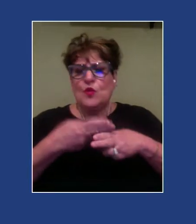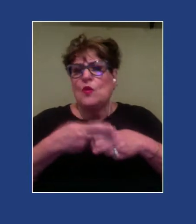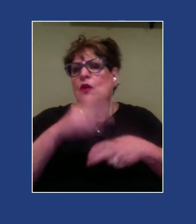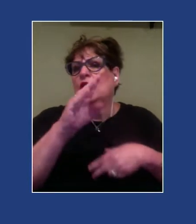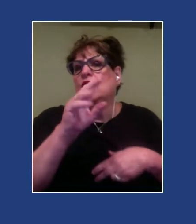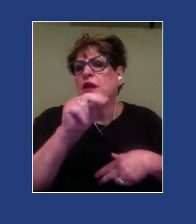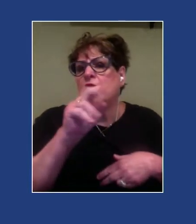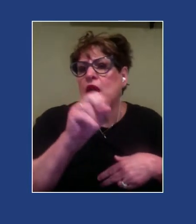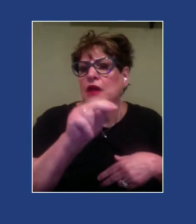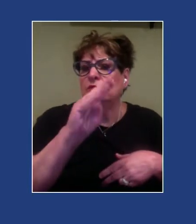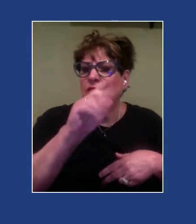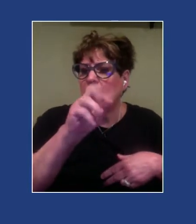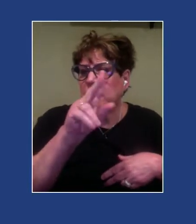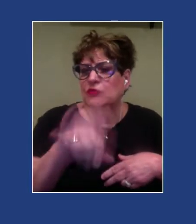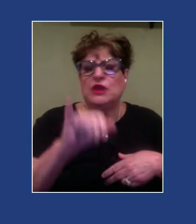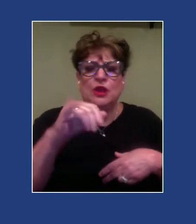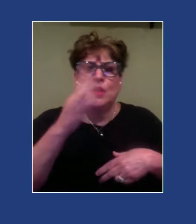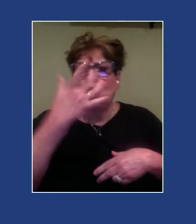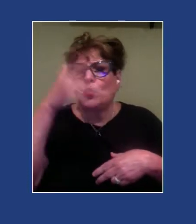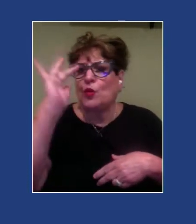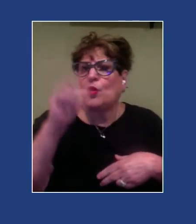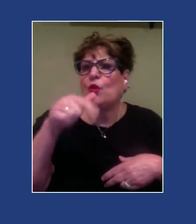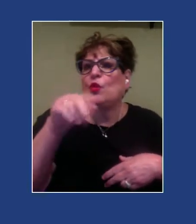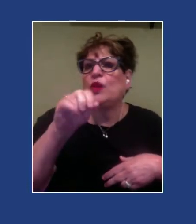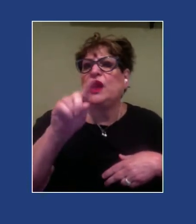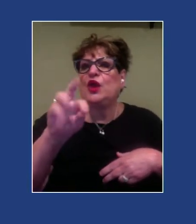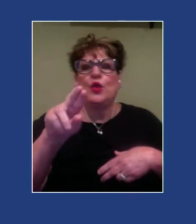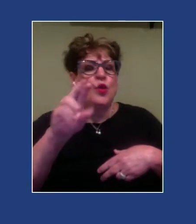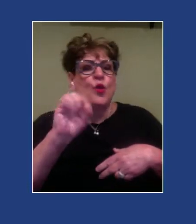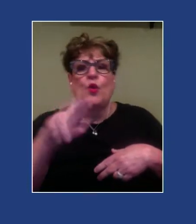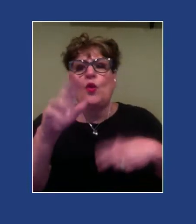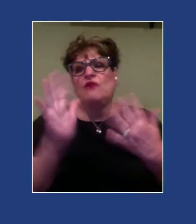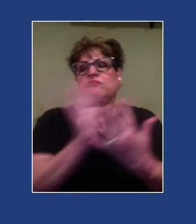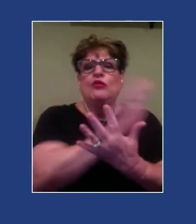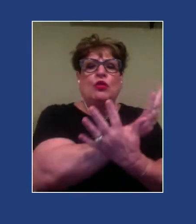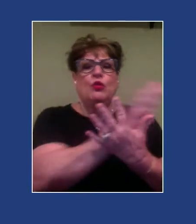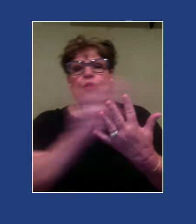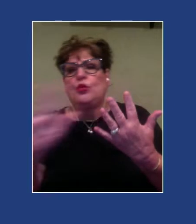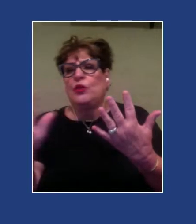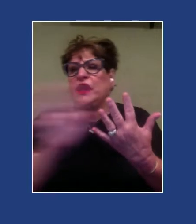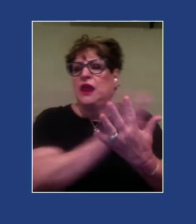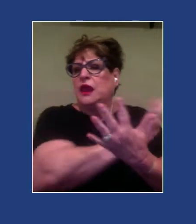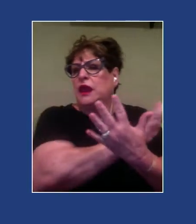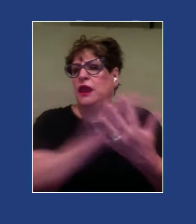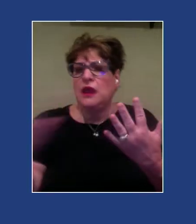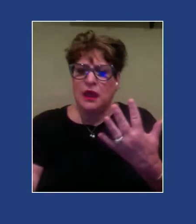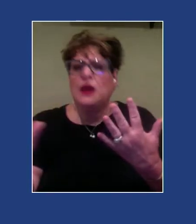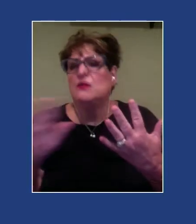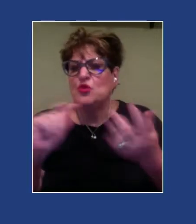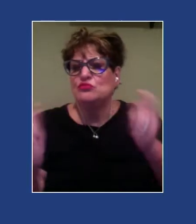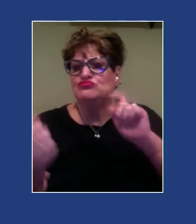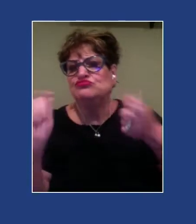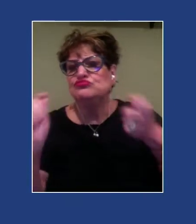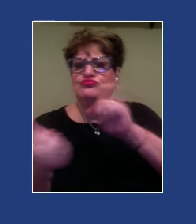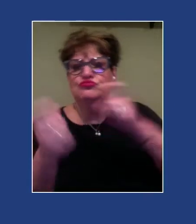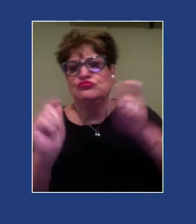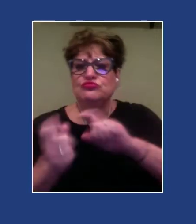as genderqueer, may refer themselves as gender fluid, which implies a gender identity that's more dynamic and potentially going to evolve